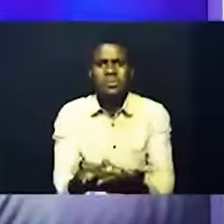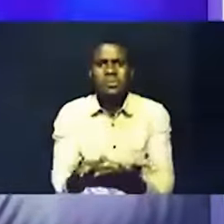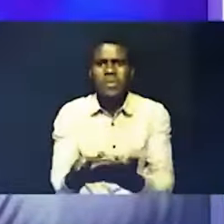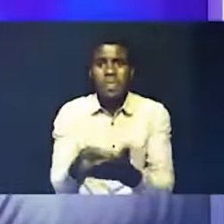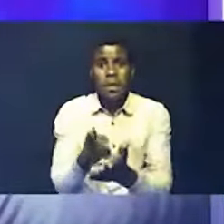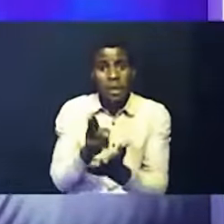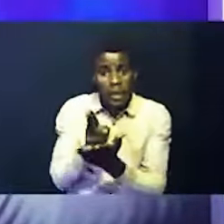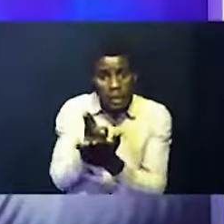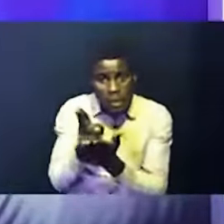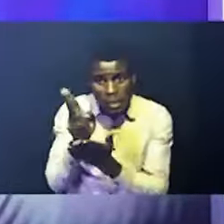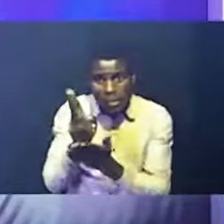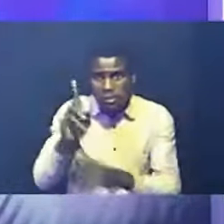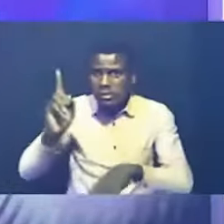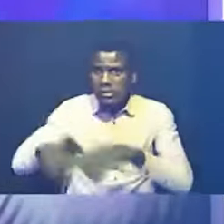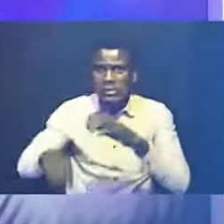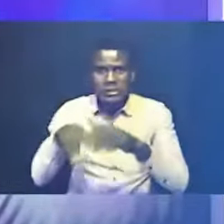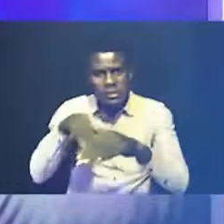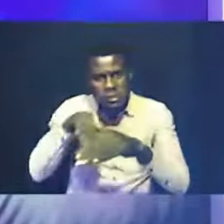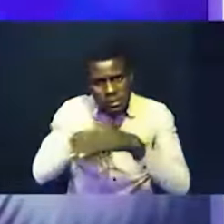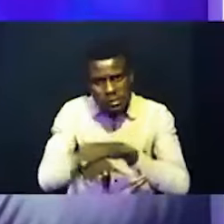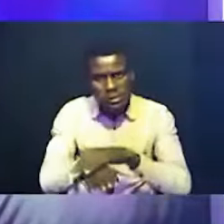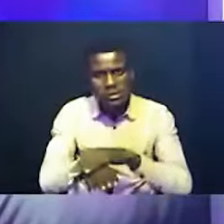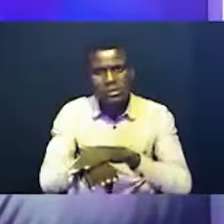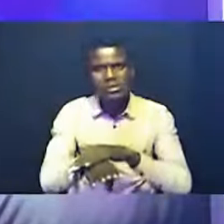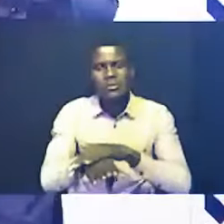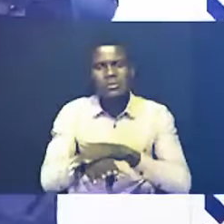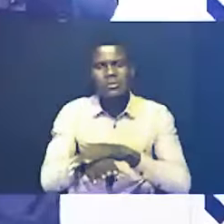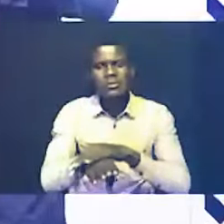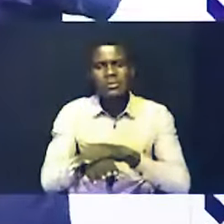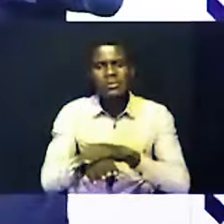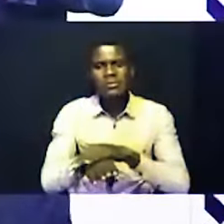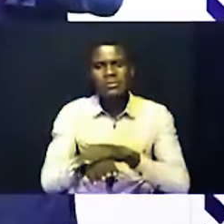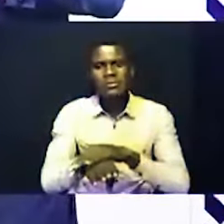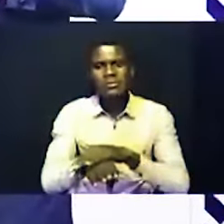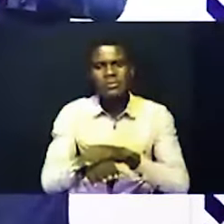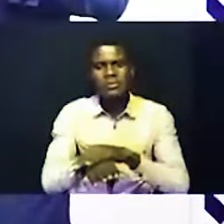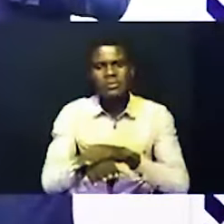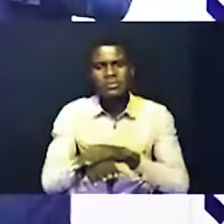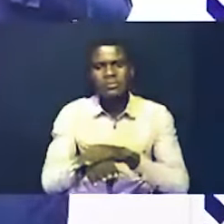enter this is the world that we are living in